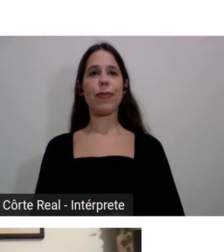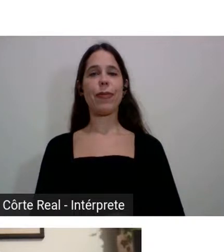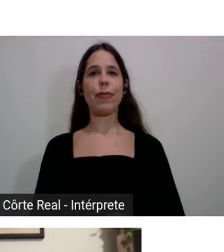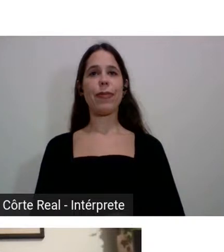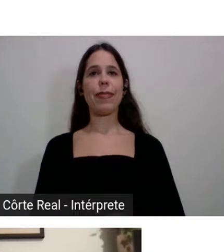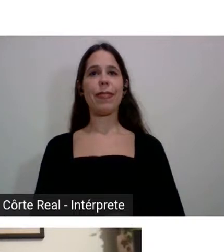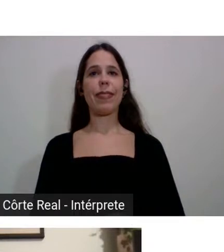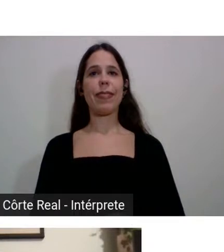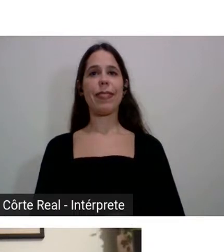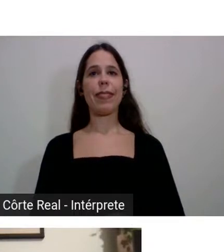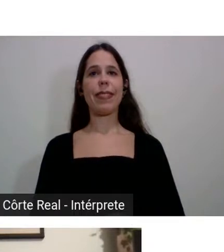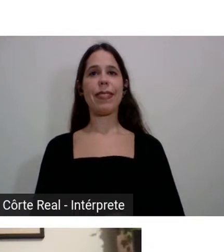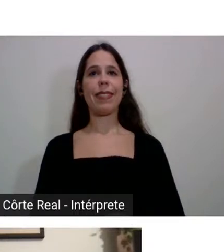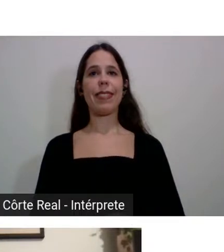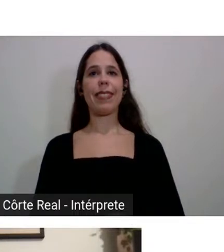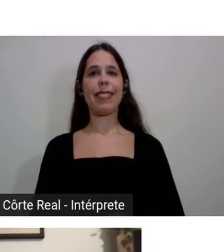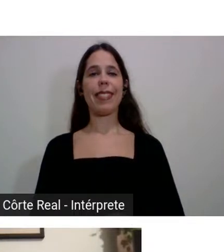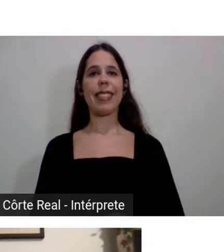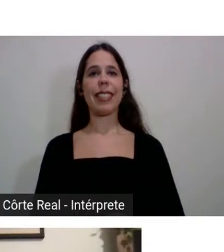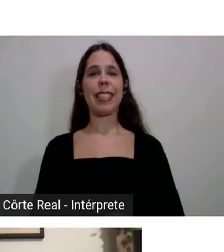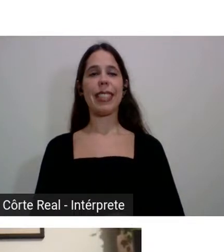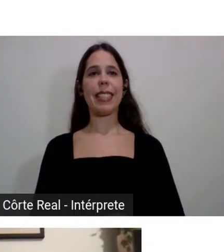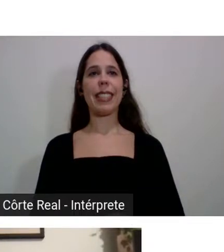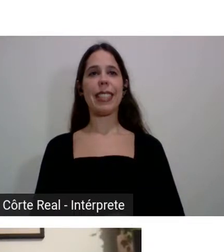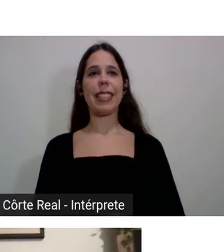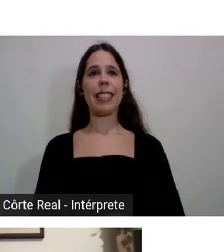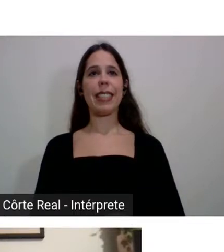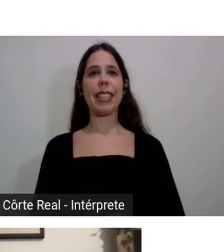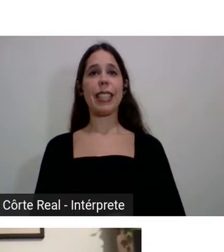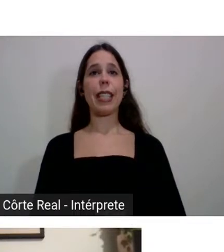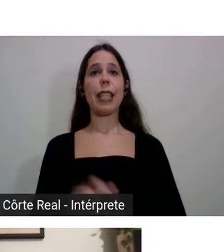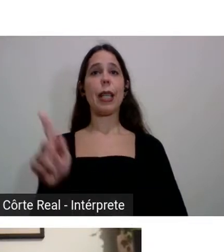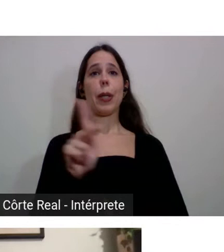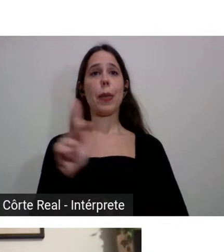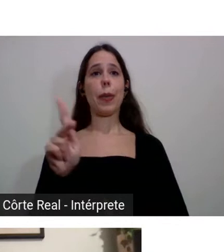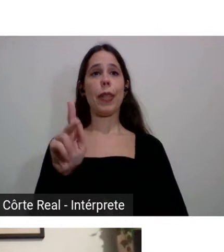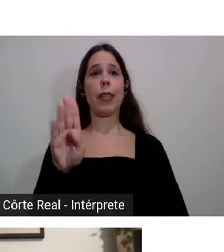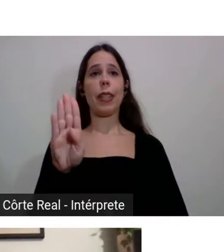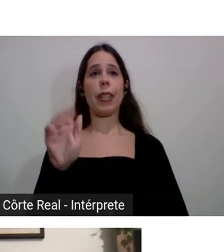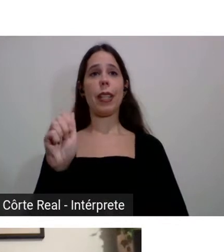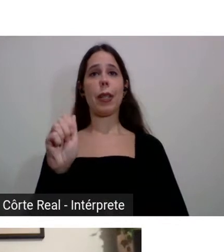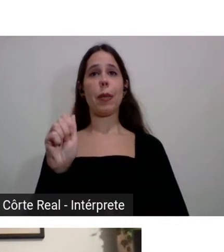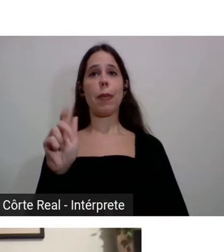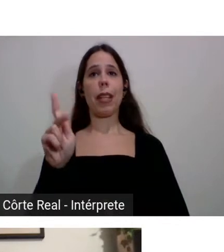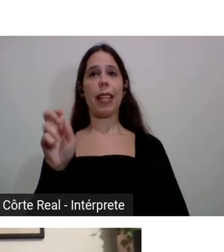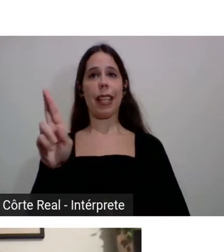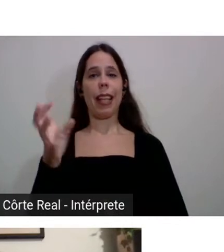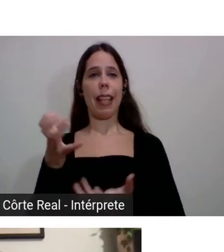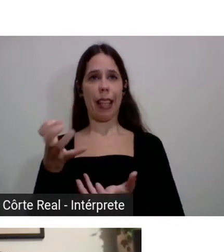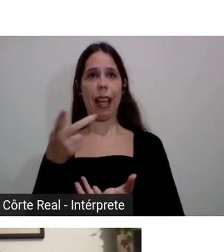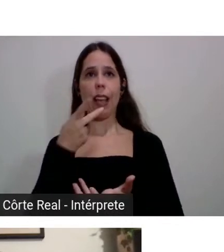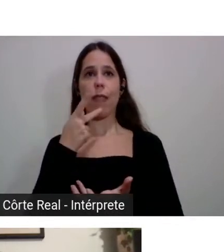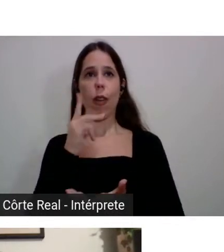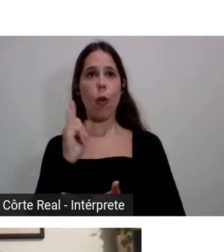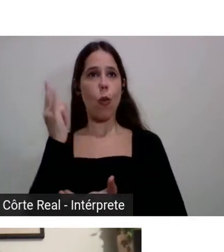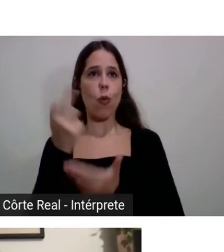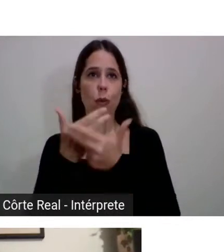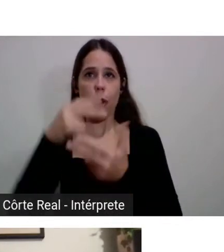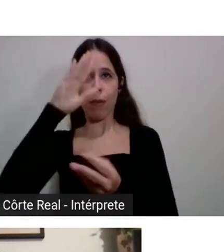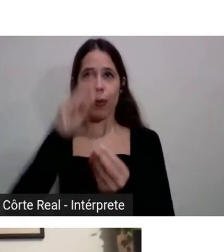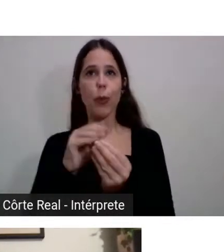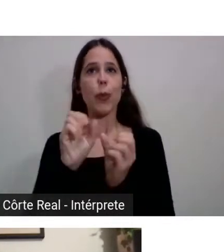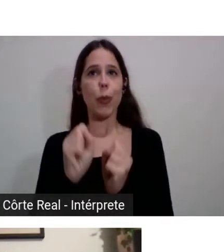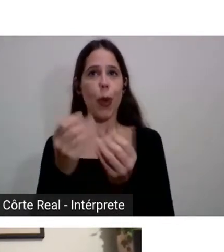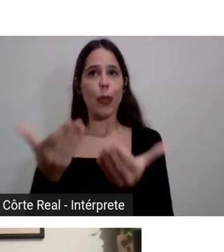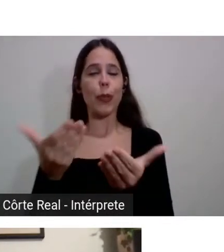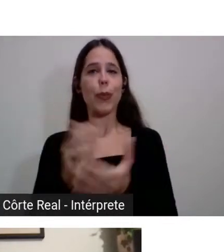helped for the event to happen. Professor Baker, se você quiser fazer as suas saudações finais. She invites